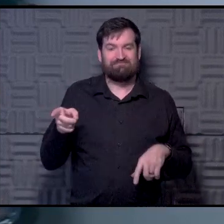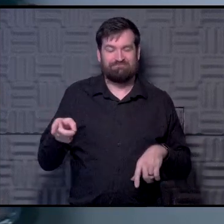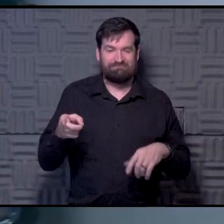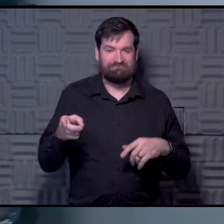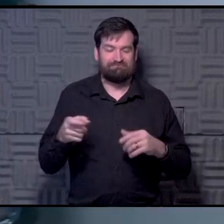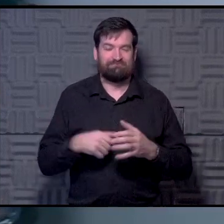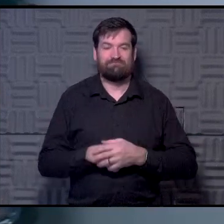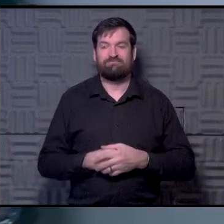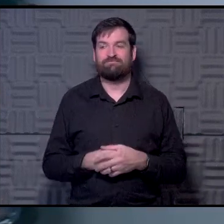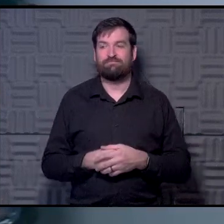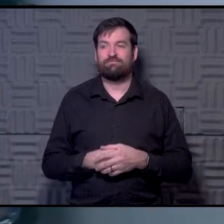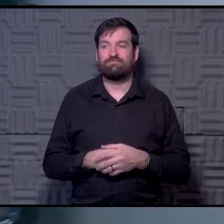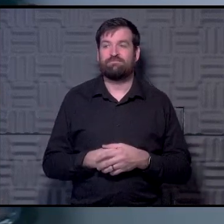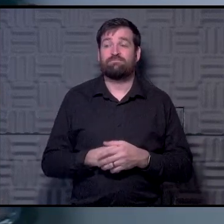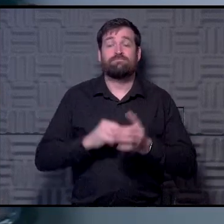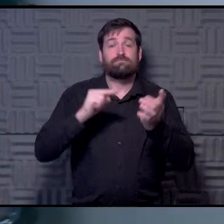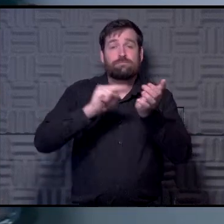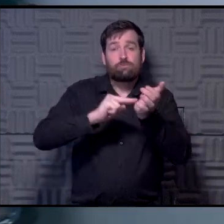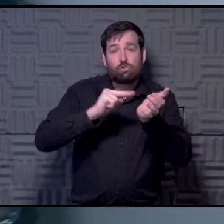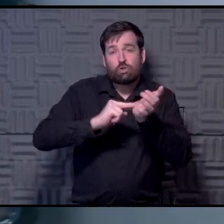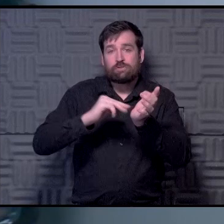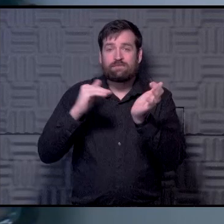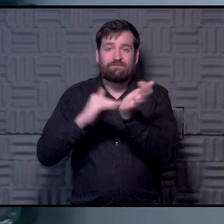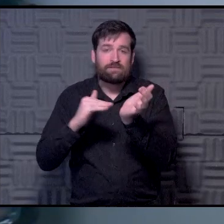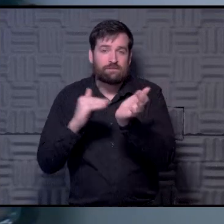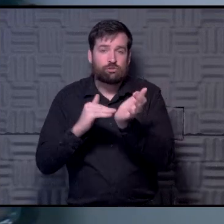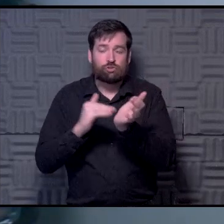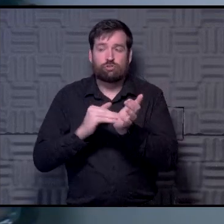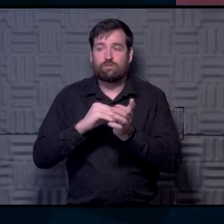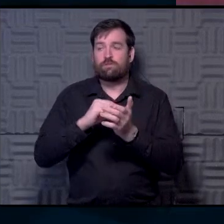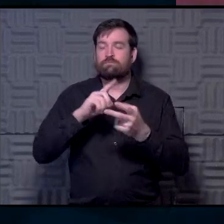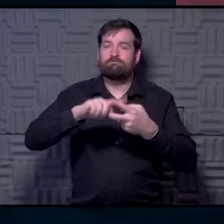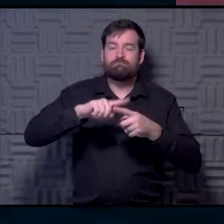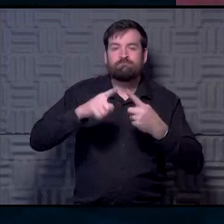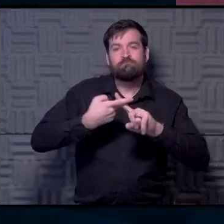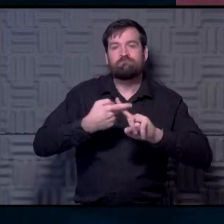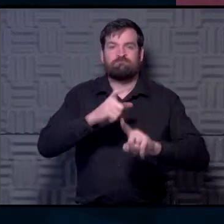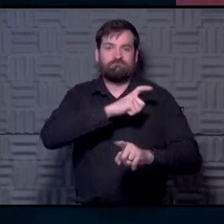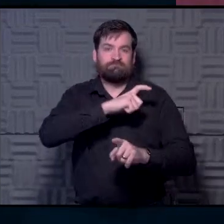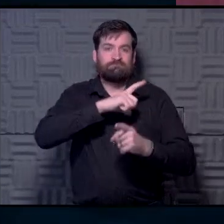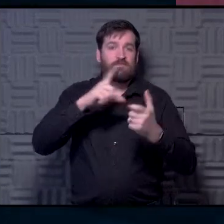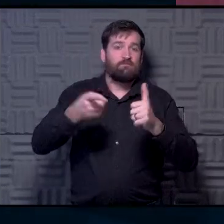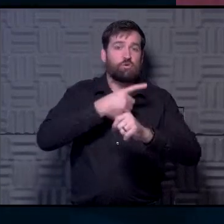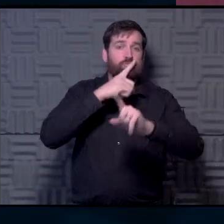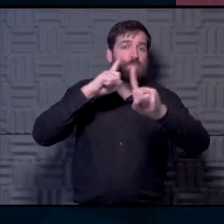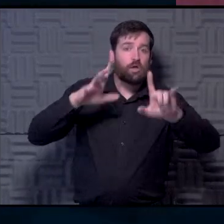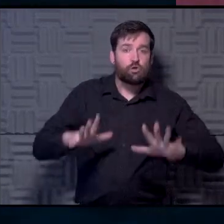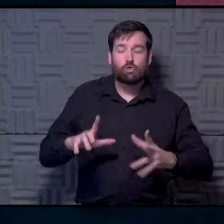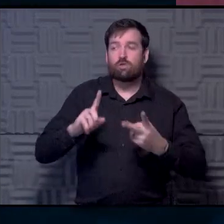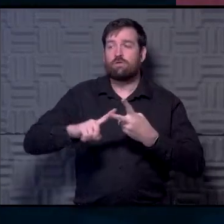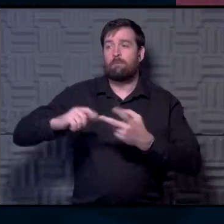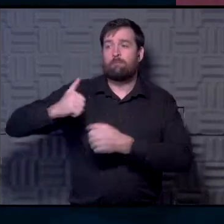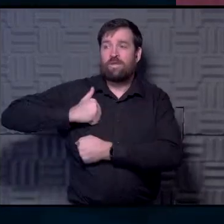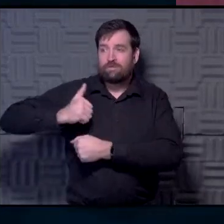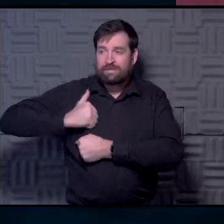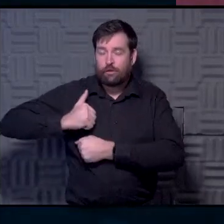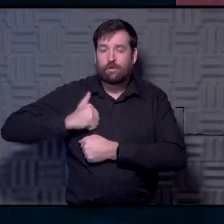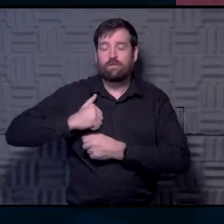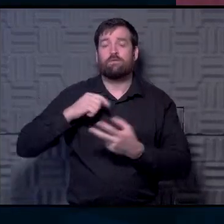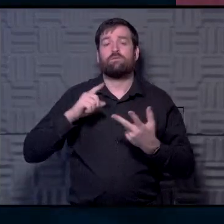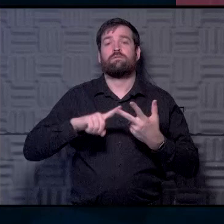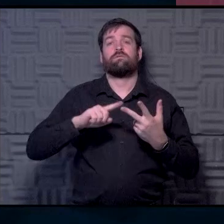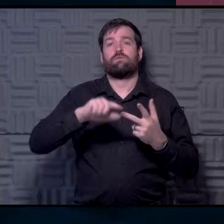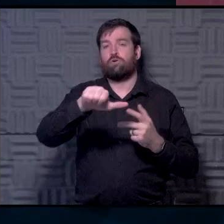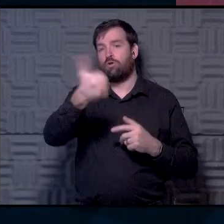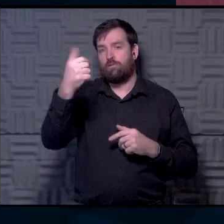a nurse physician buddy, we have a police buddy, we have a first responder, we do a military buddy, and then we have a buddy for the